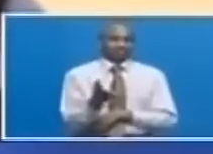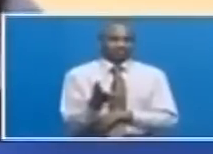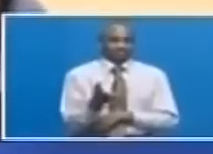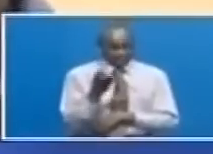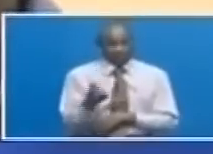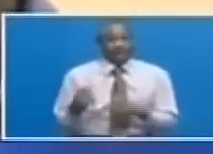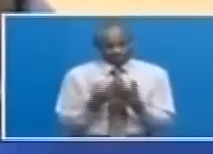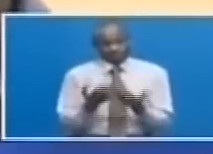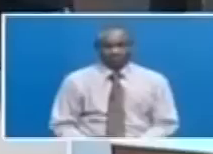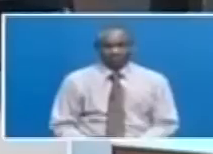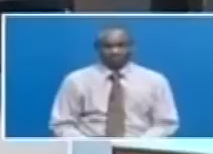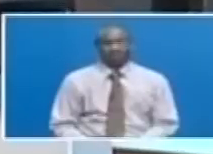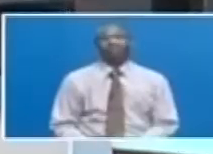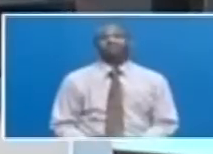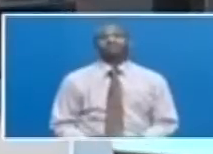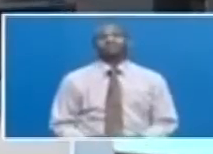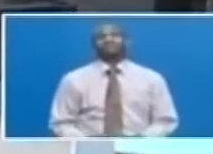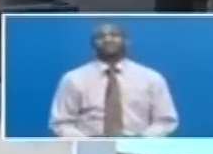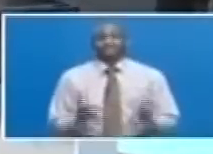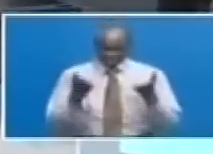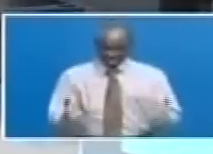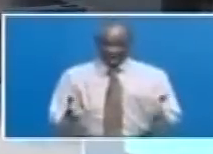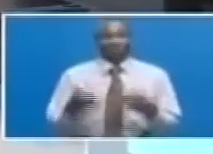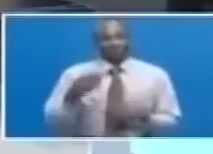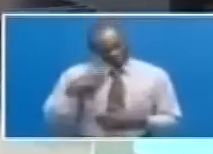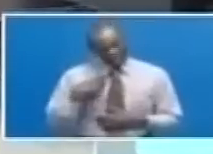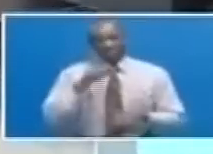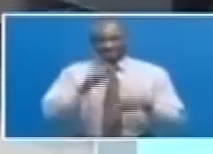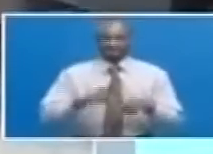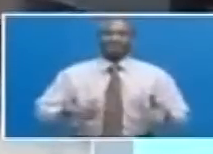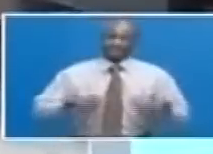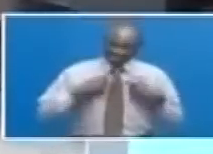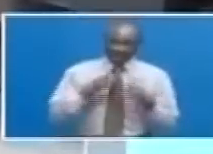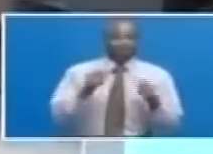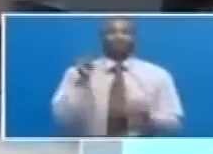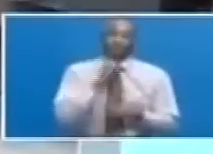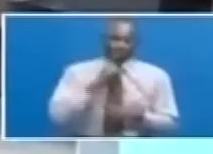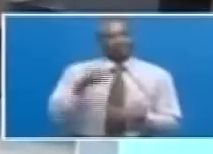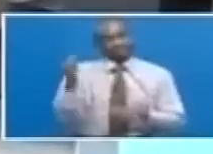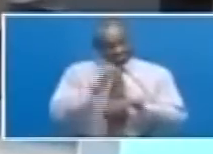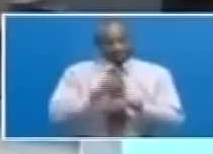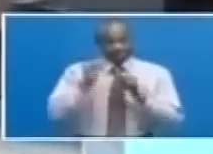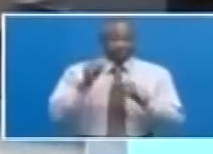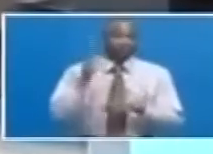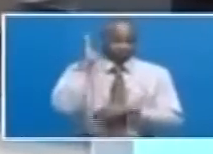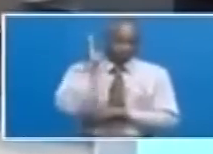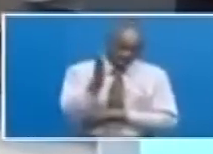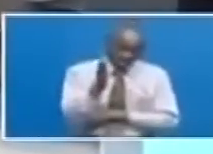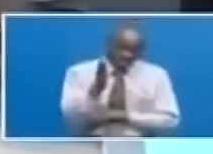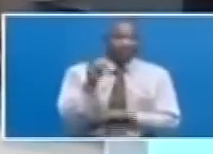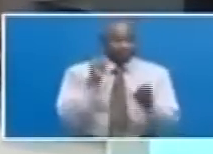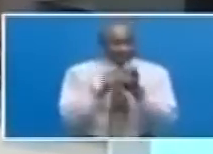he's done quite a bit of work. Na mtazamaji, penye uhai na uzima, kesho pia ni siku panapo majali wa ya kimaulana.